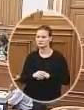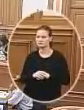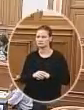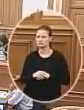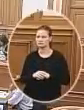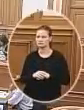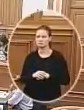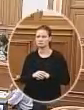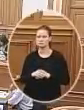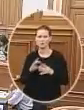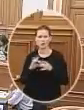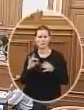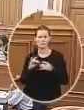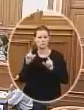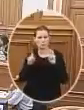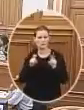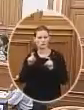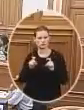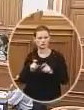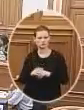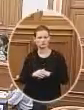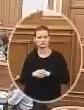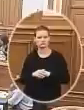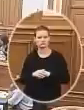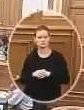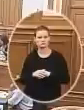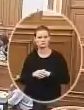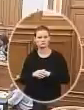questions to our presenter?